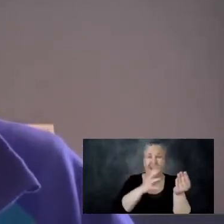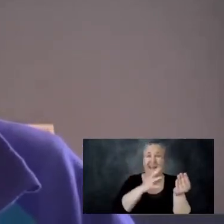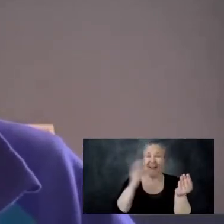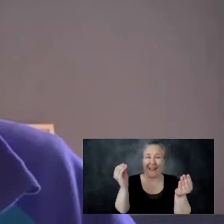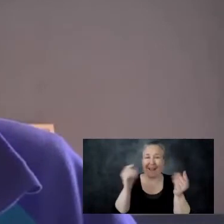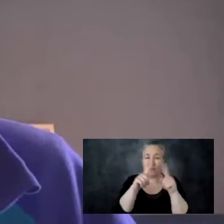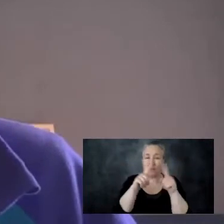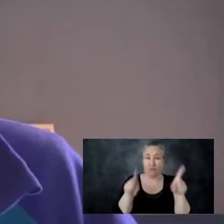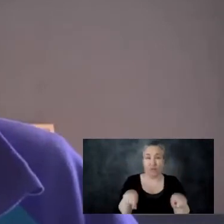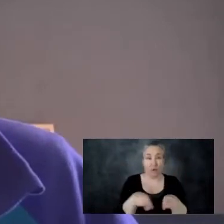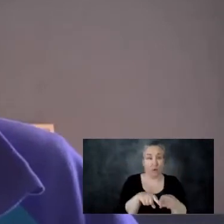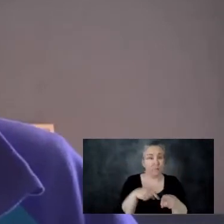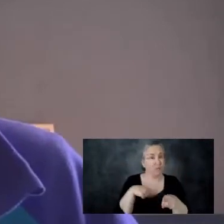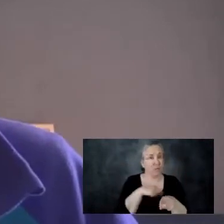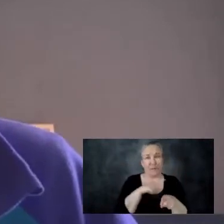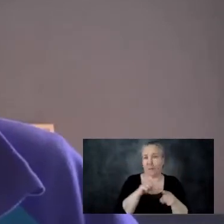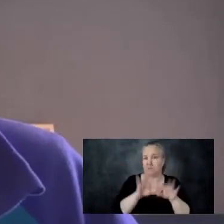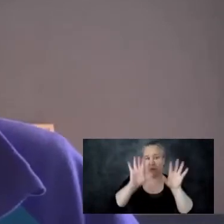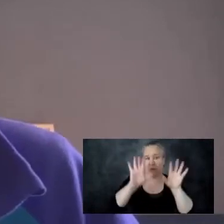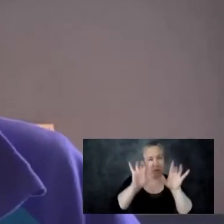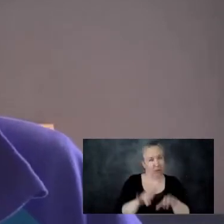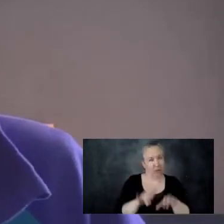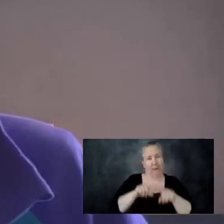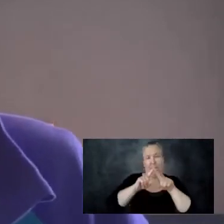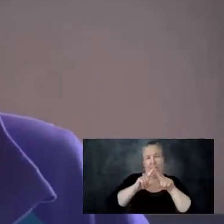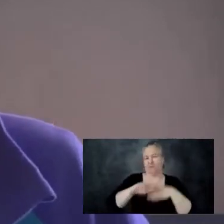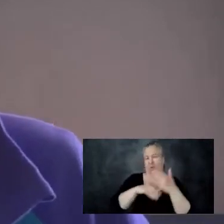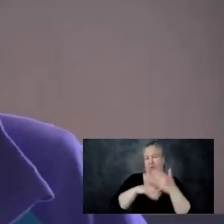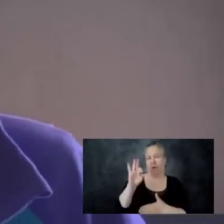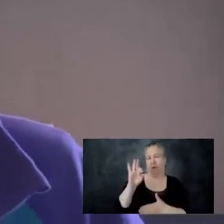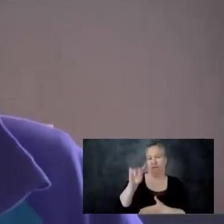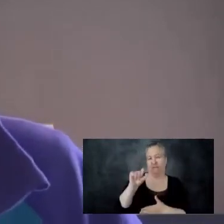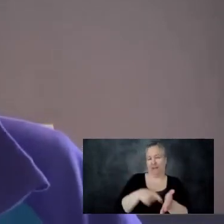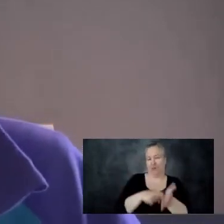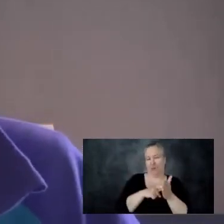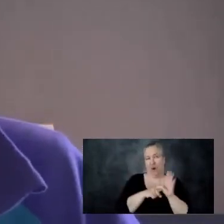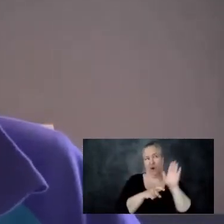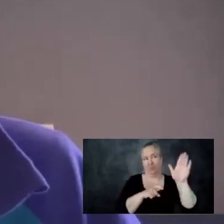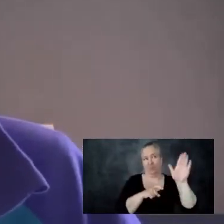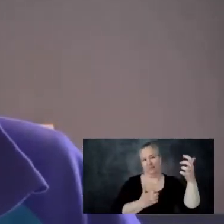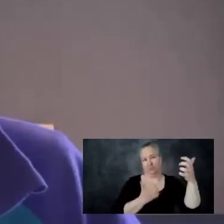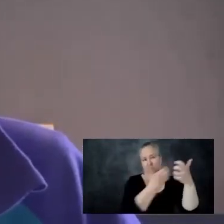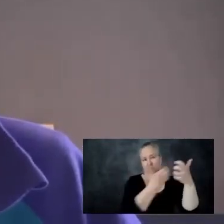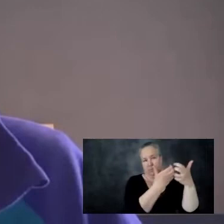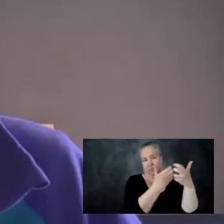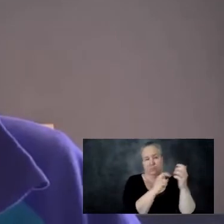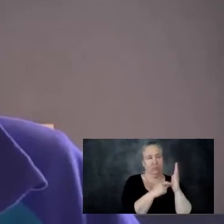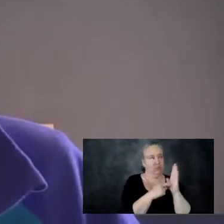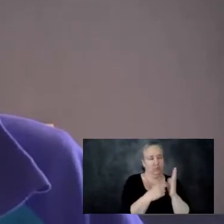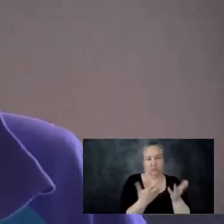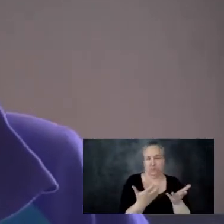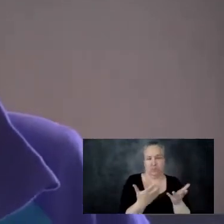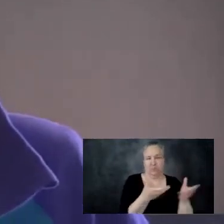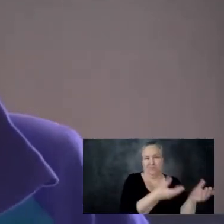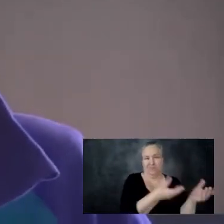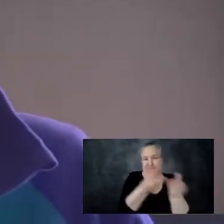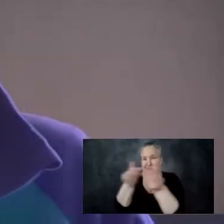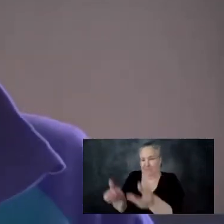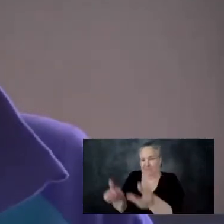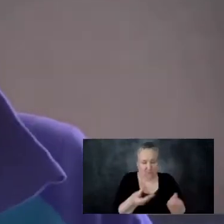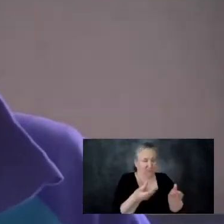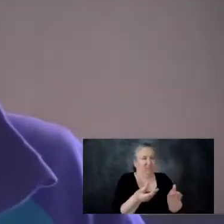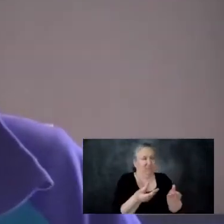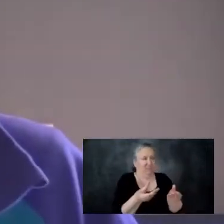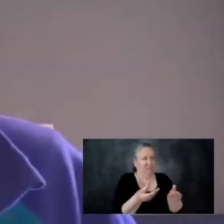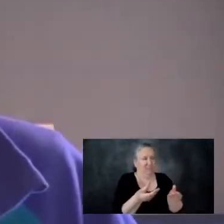we have to put together based on all of the FDA requirements. So this is very hard and very hard for the patient and